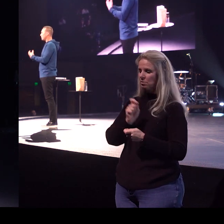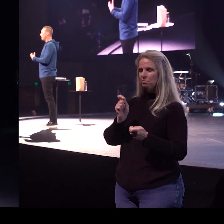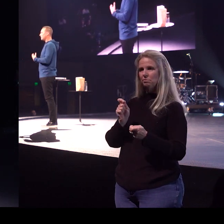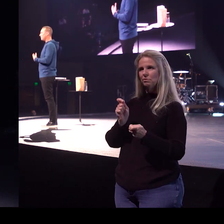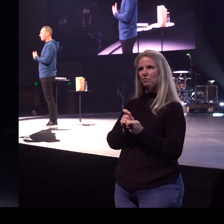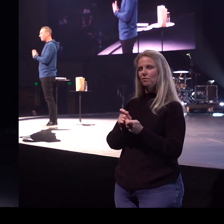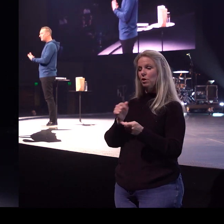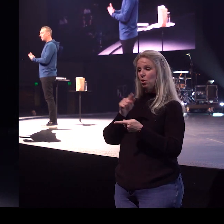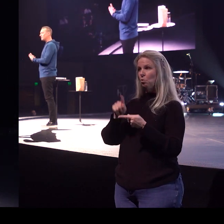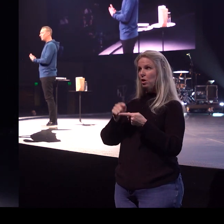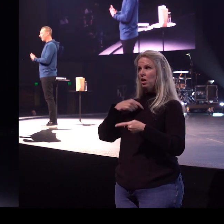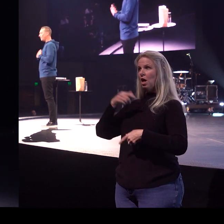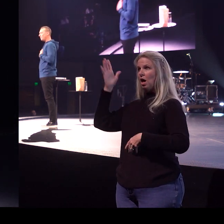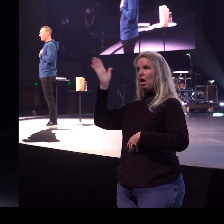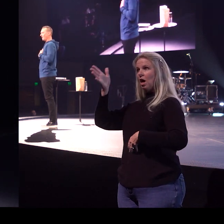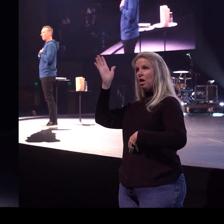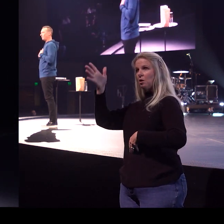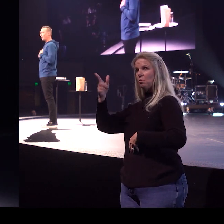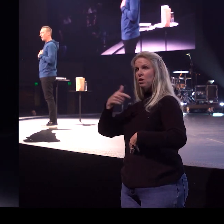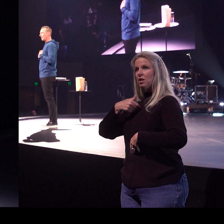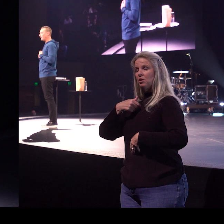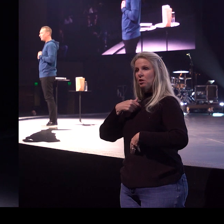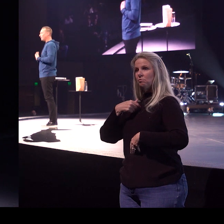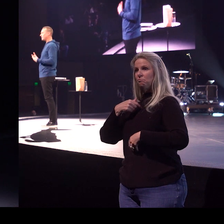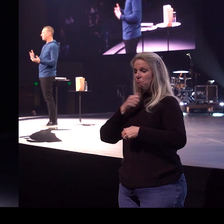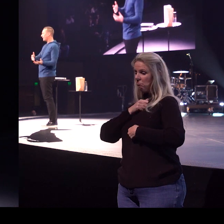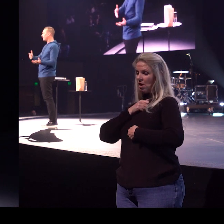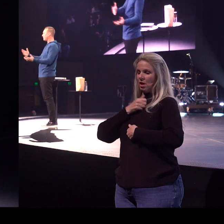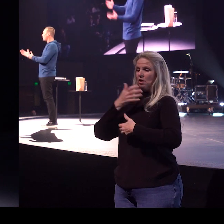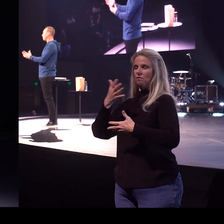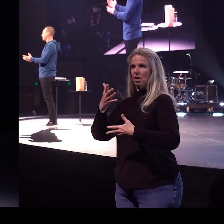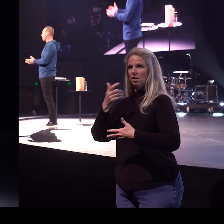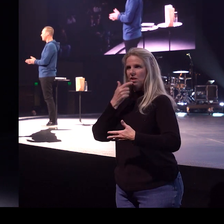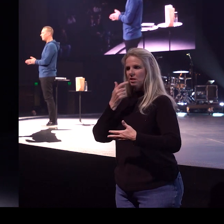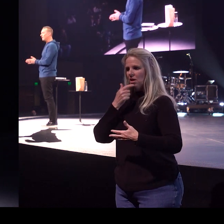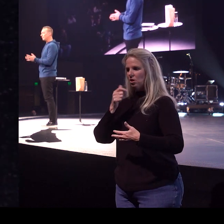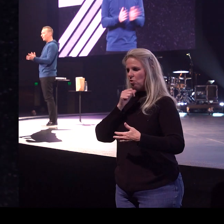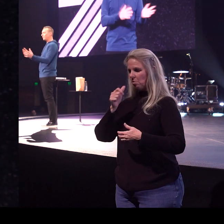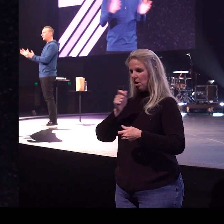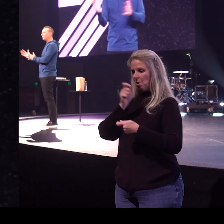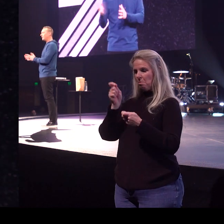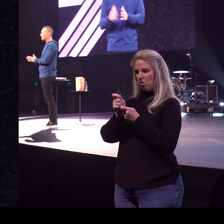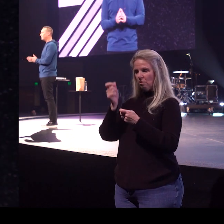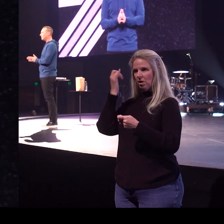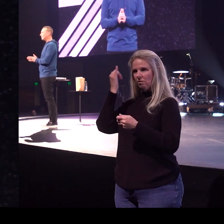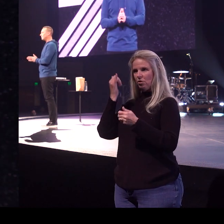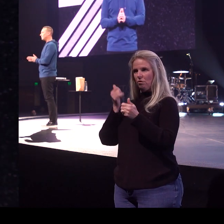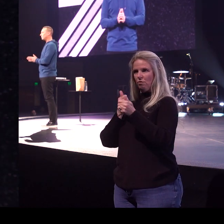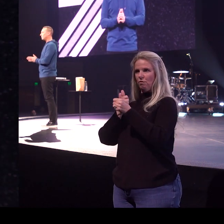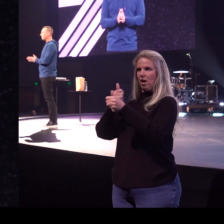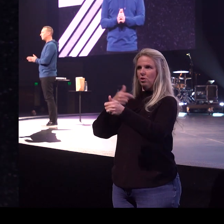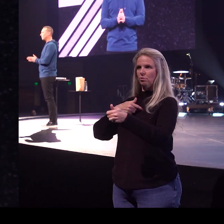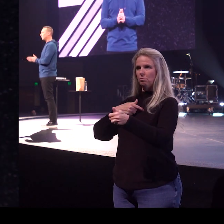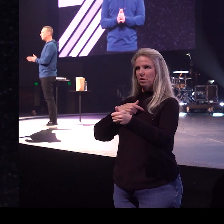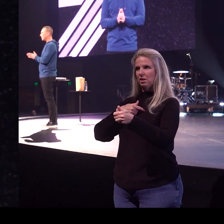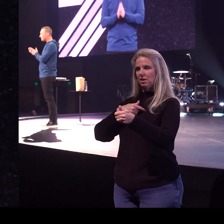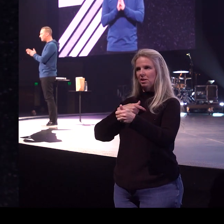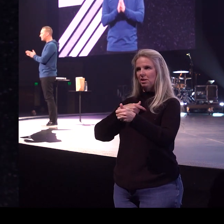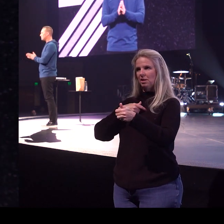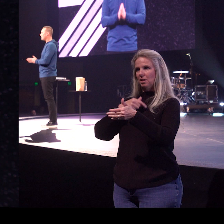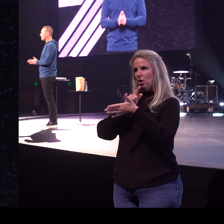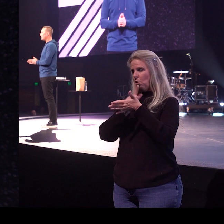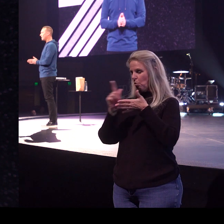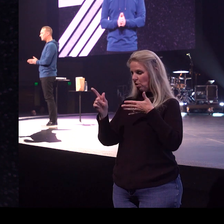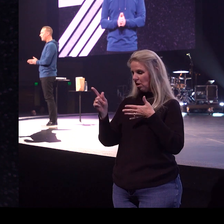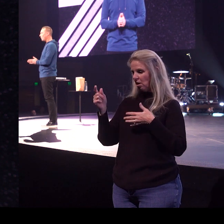I preach, I like to be authentic and tell you, I don't have my life all figured out. I mean, if you got to follow me around for a few weeks, and you got to